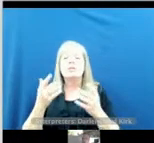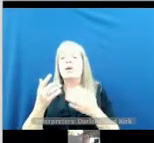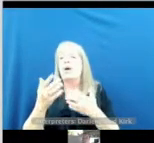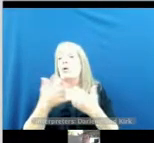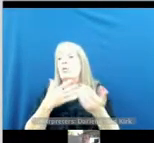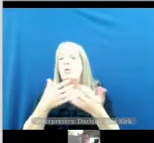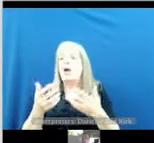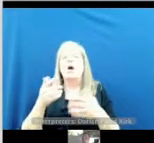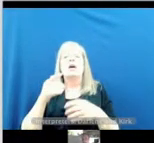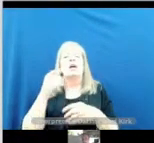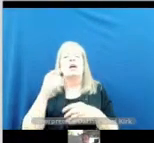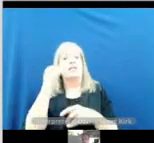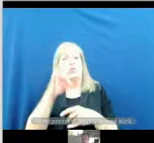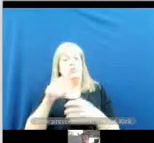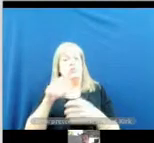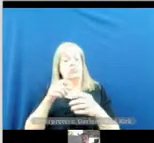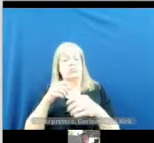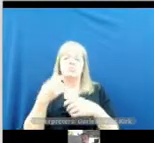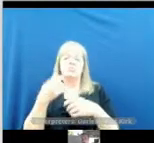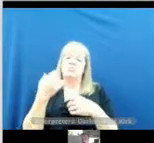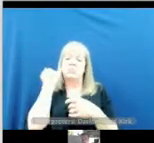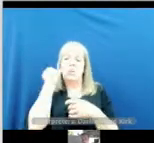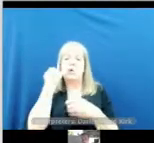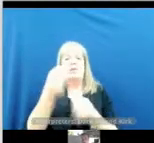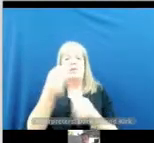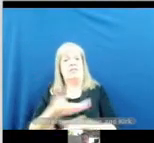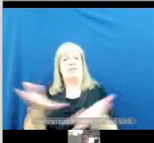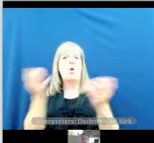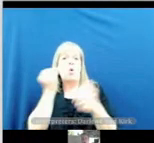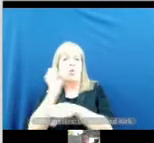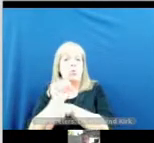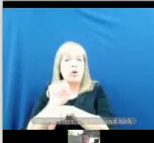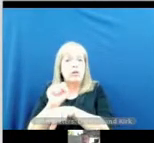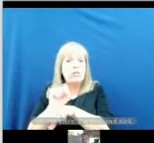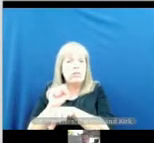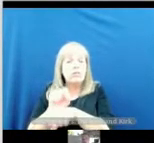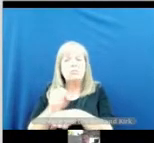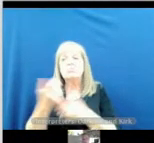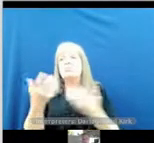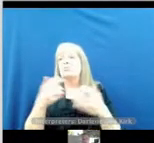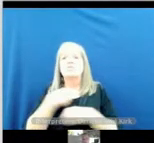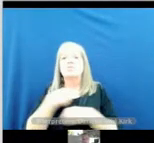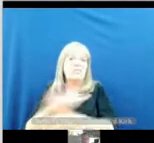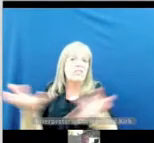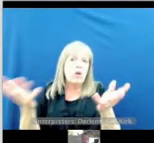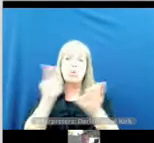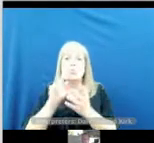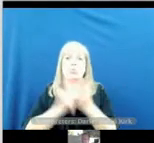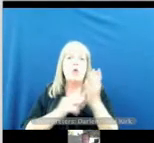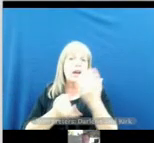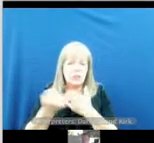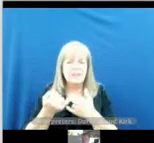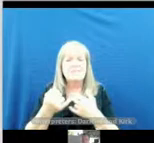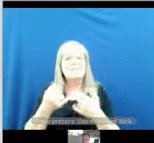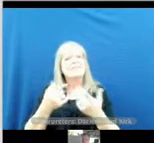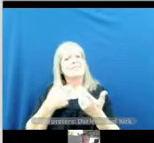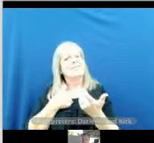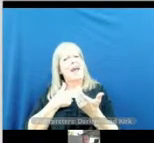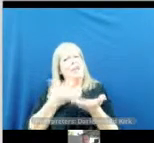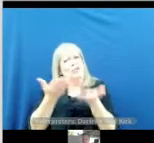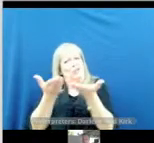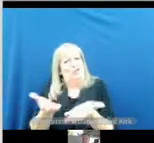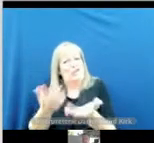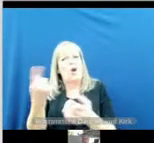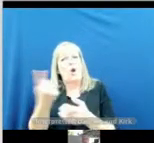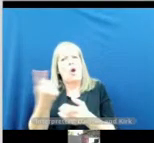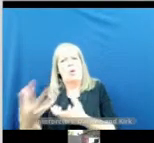whenever you're designing your homework assignments or projects, I would always encourage you then to include one example or sort of a case